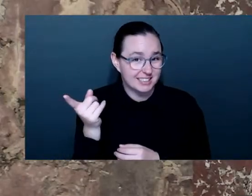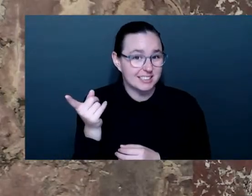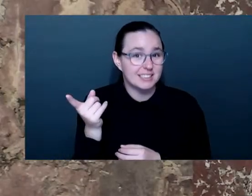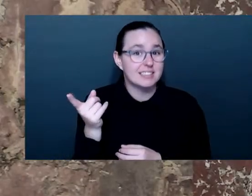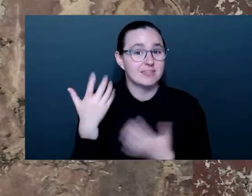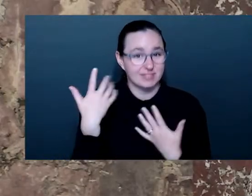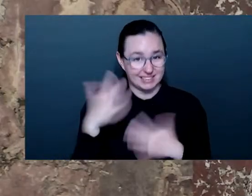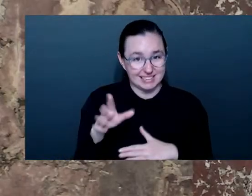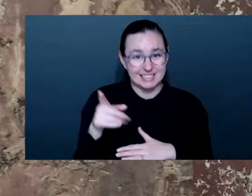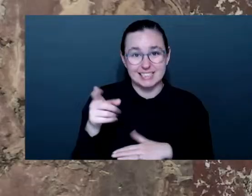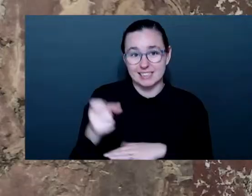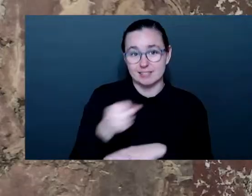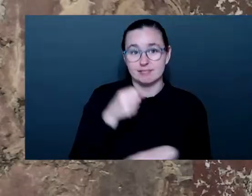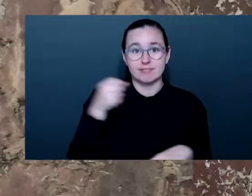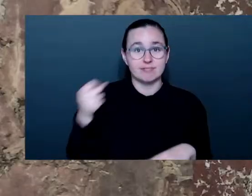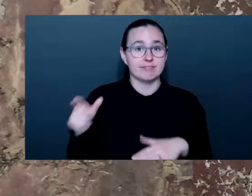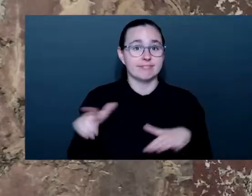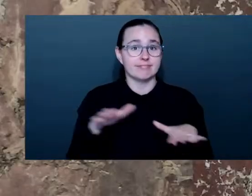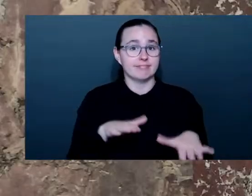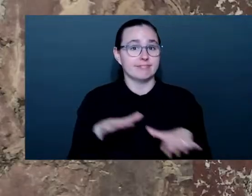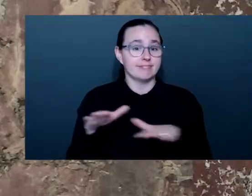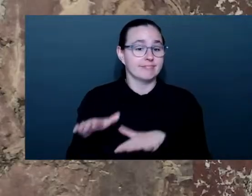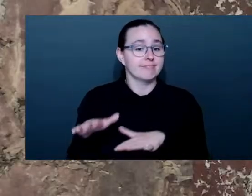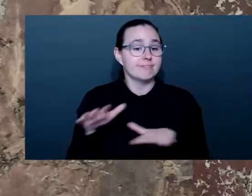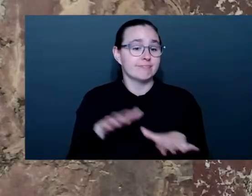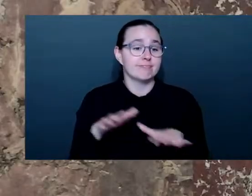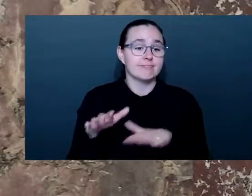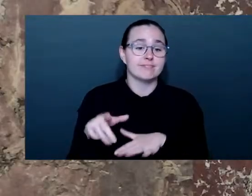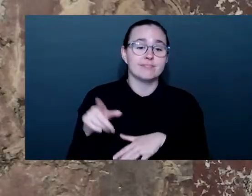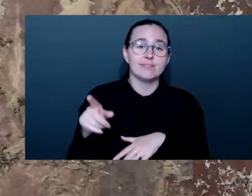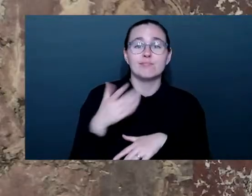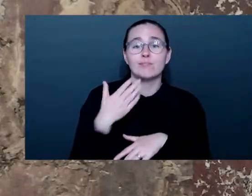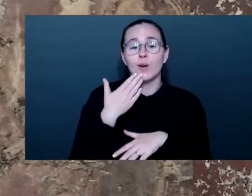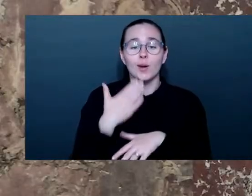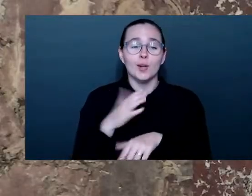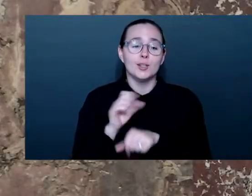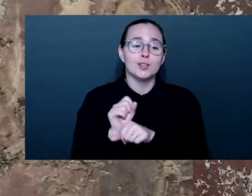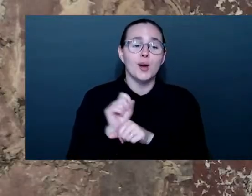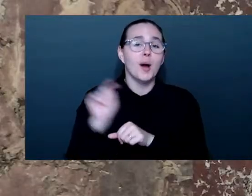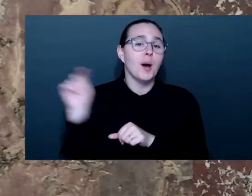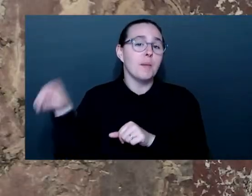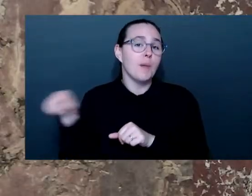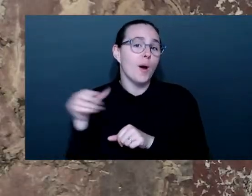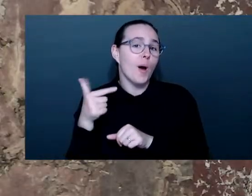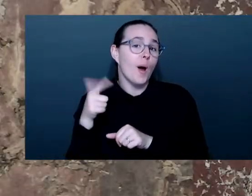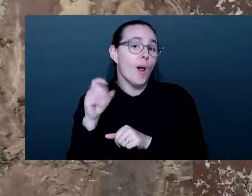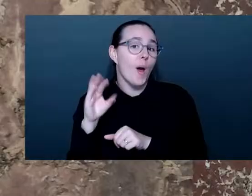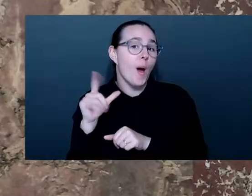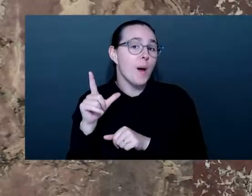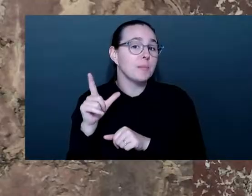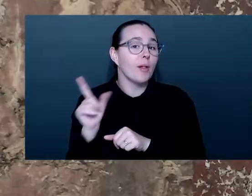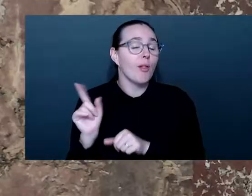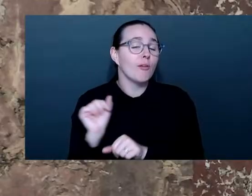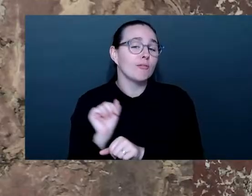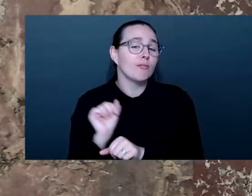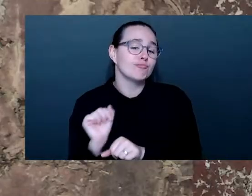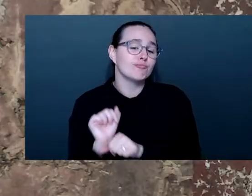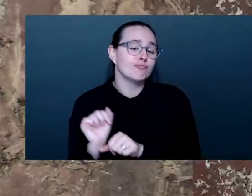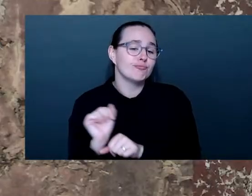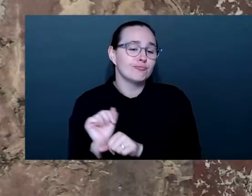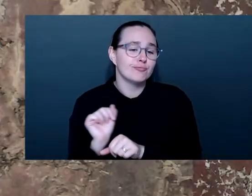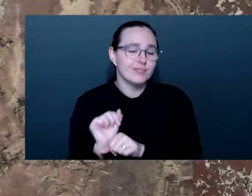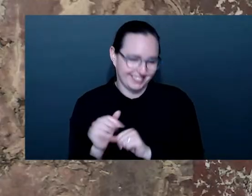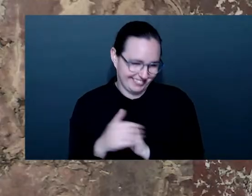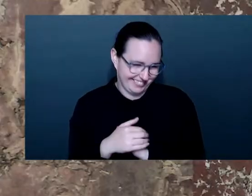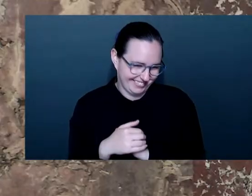for his strong and principled stand. He has a nickname for me, which is the Big Cactus, and I want to assure the Leader of the